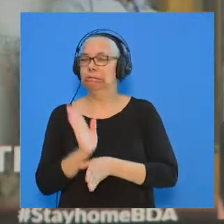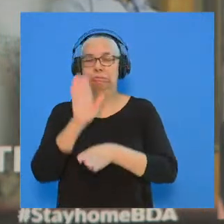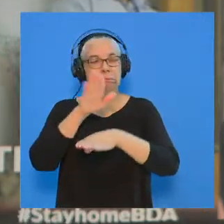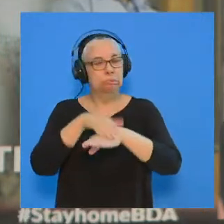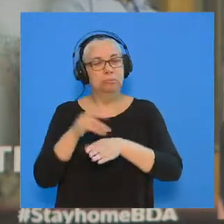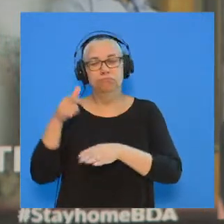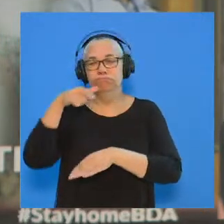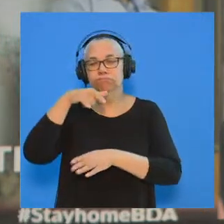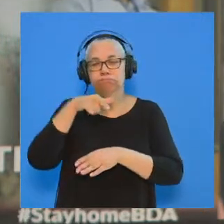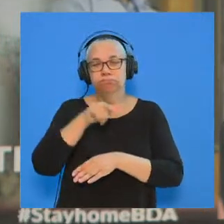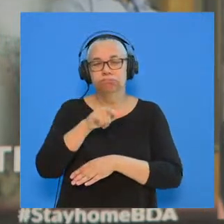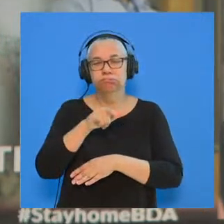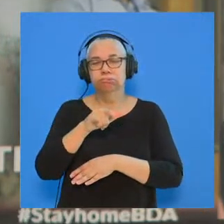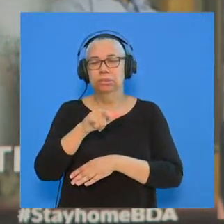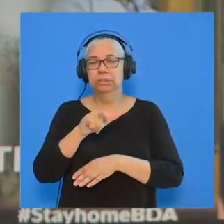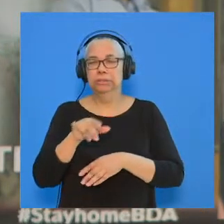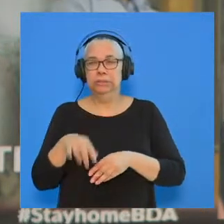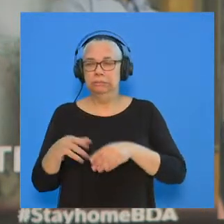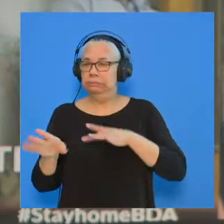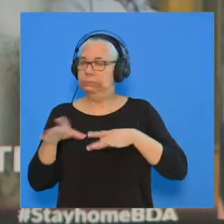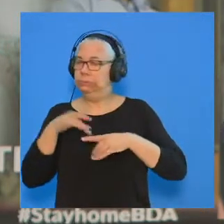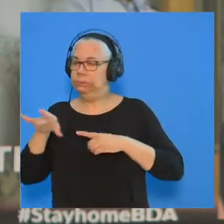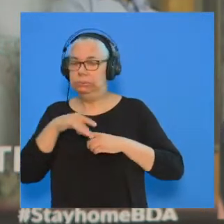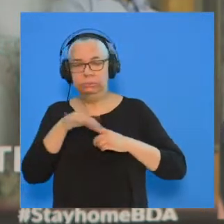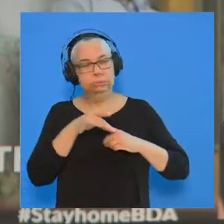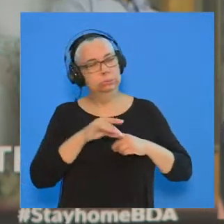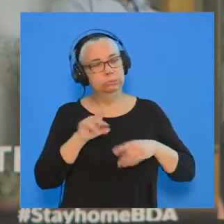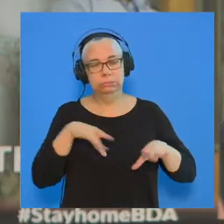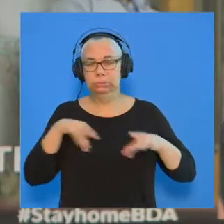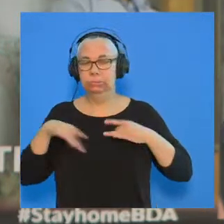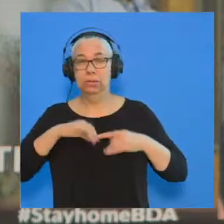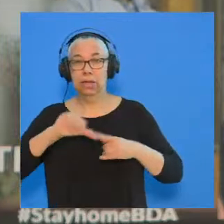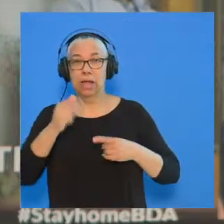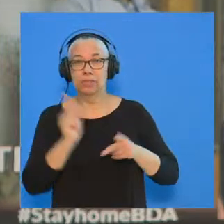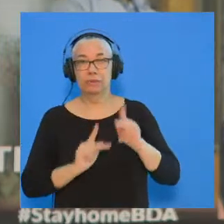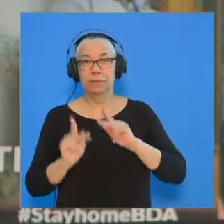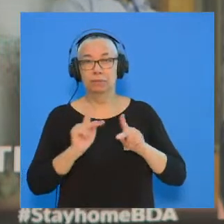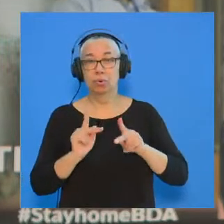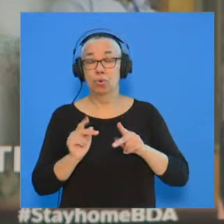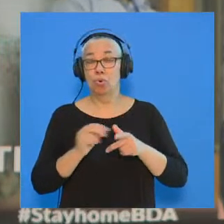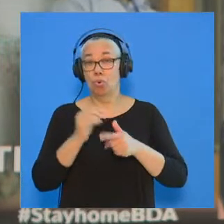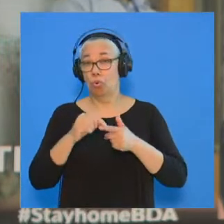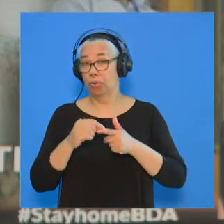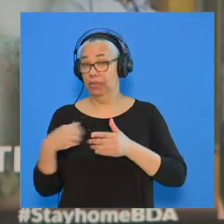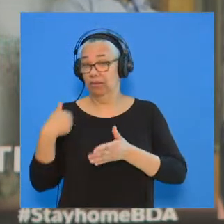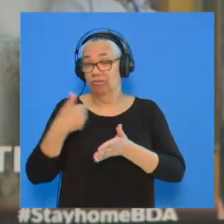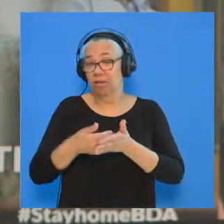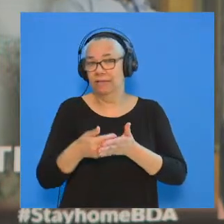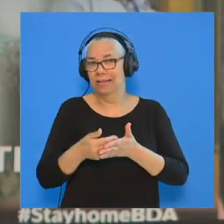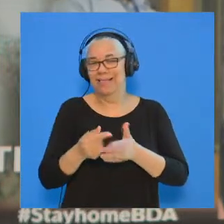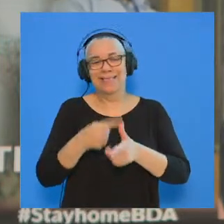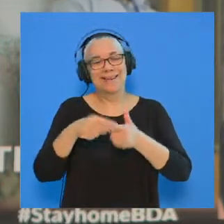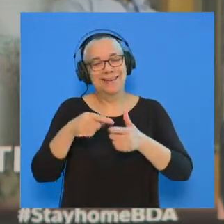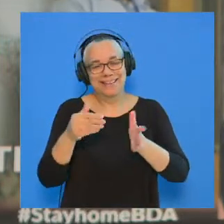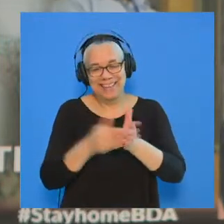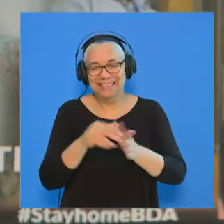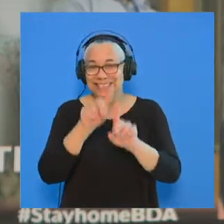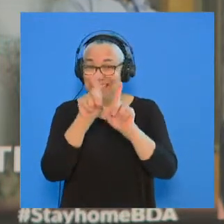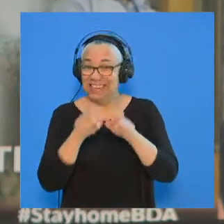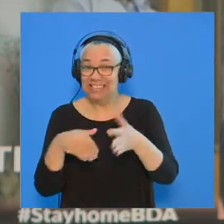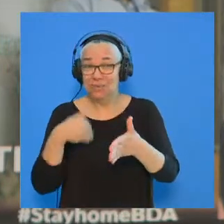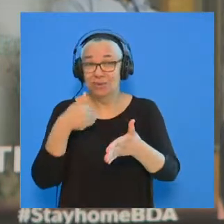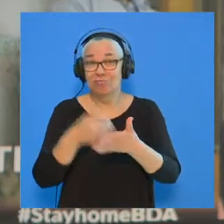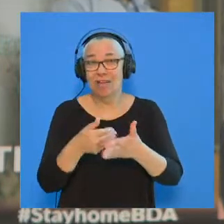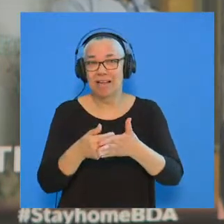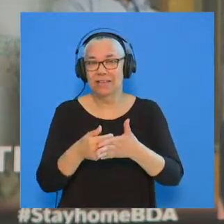plane, infecting other persons while either on the plane or when they land, testing upon arrival, and then a regular schedule of testing when